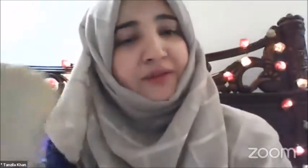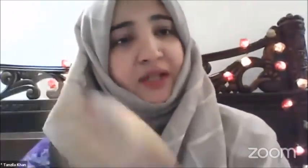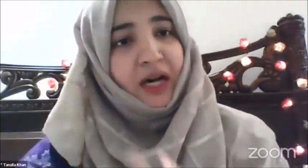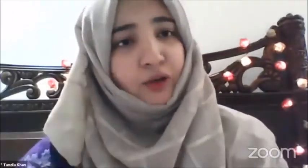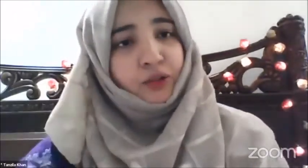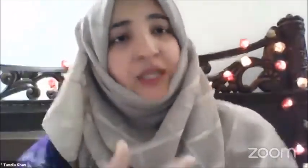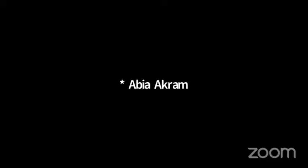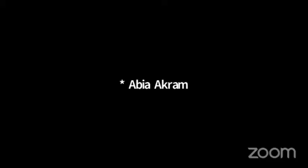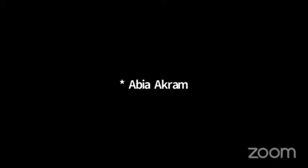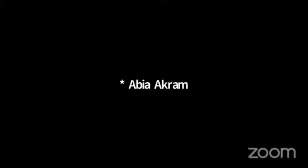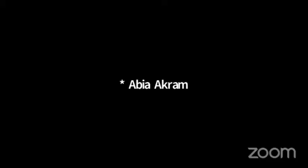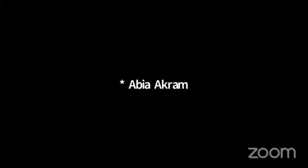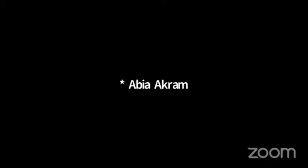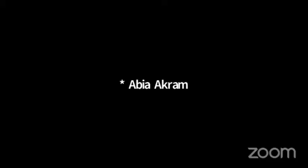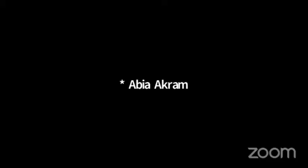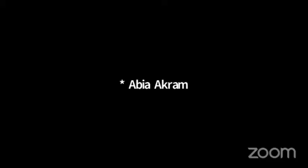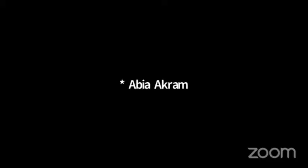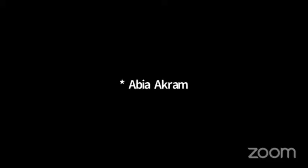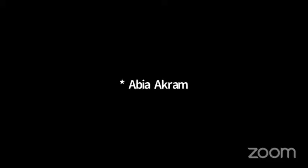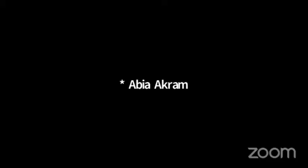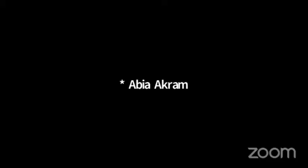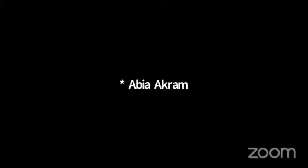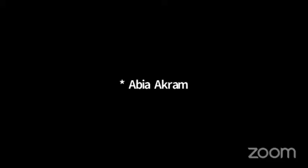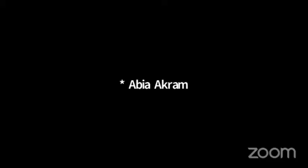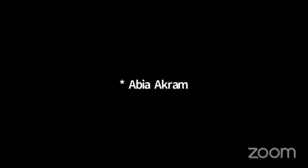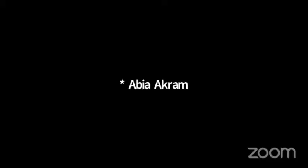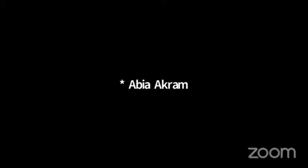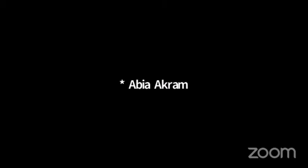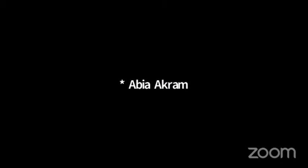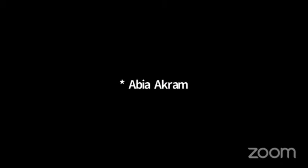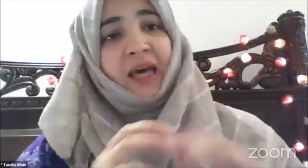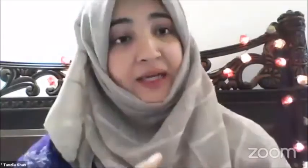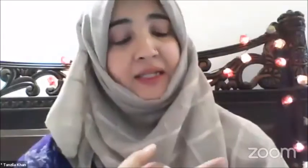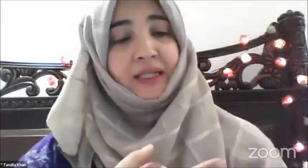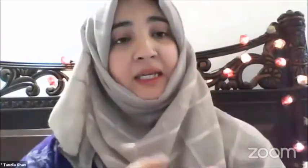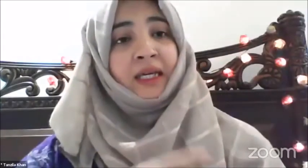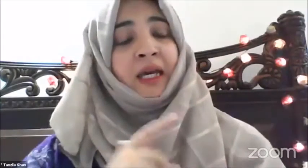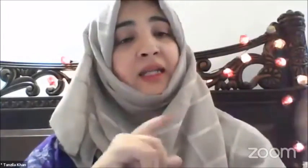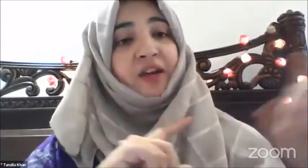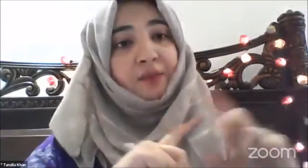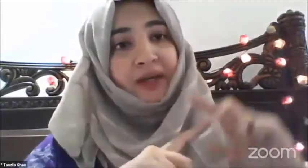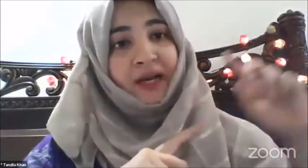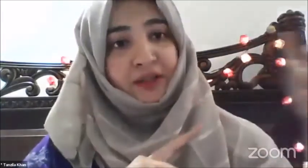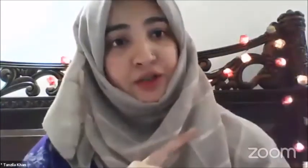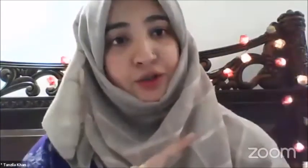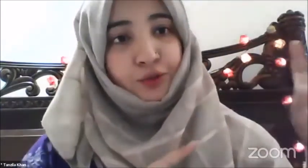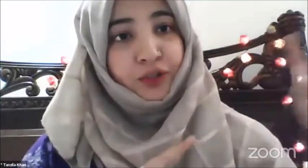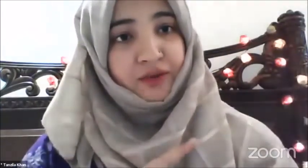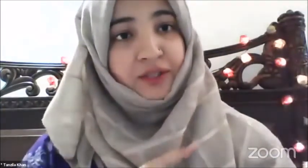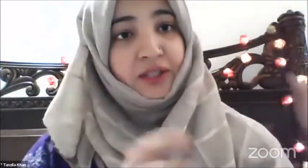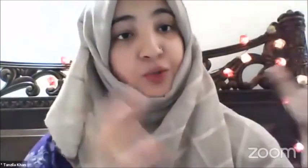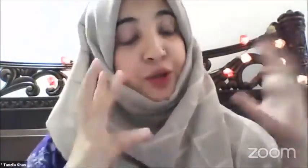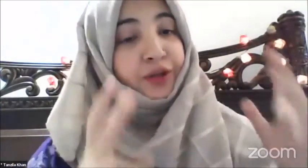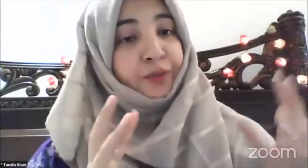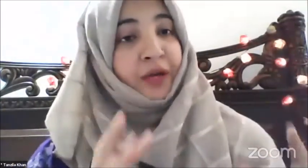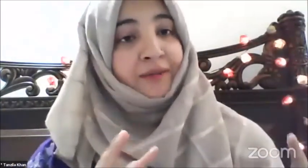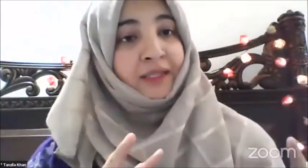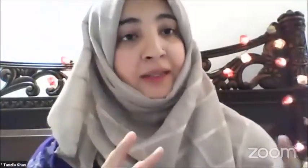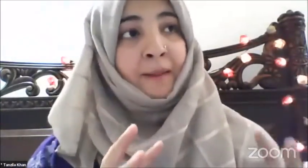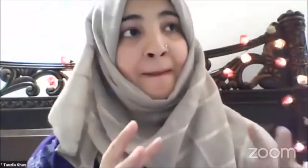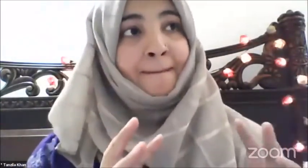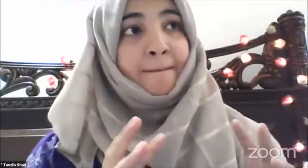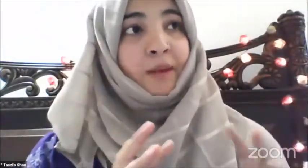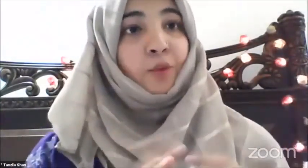she leaves the house, and they have better access to information without dependency. They have better access to services with their